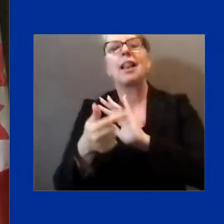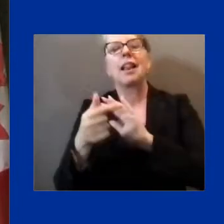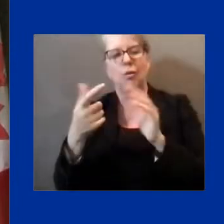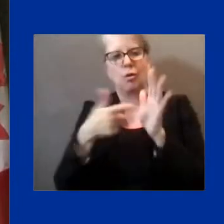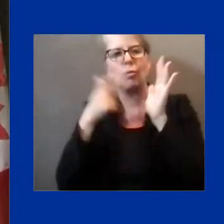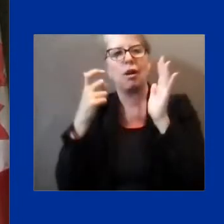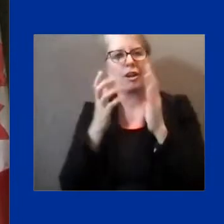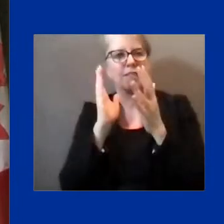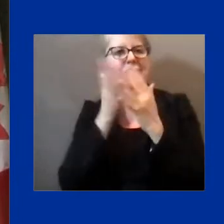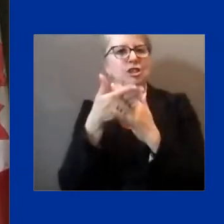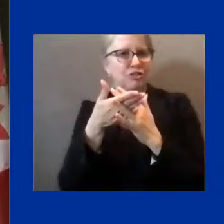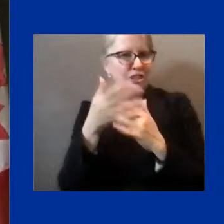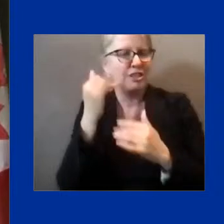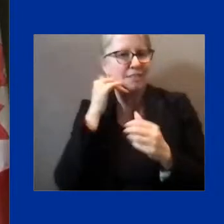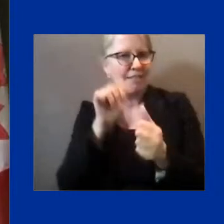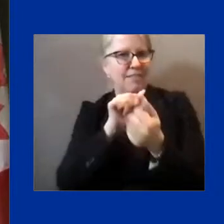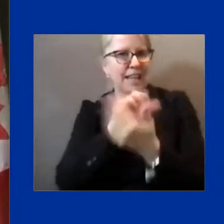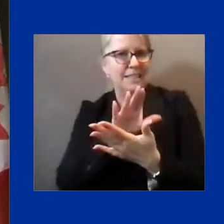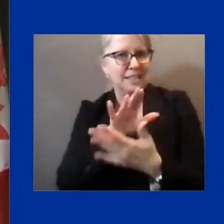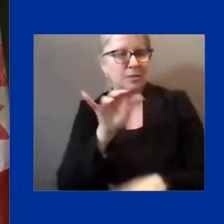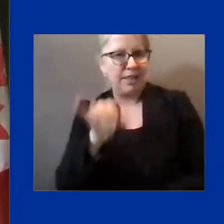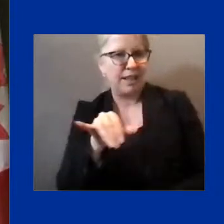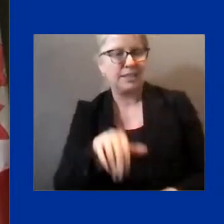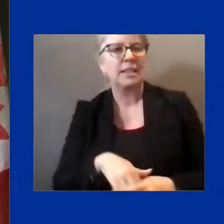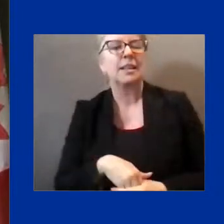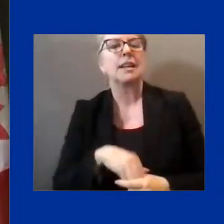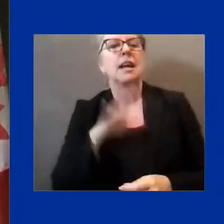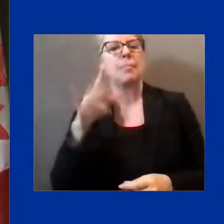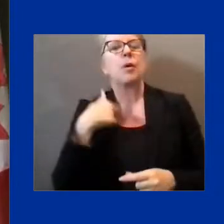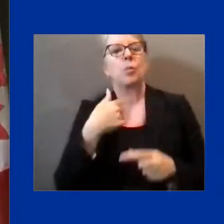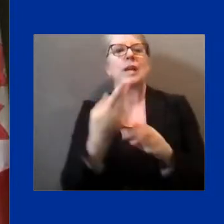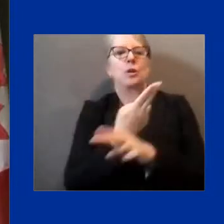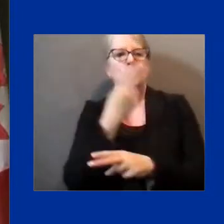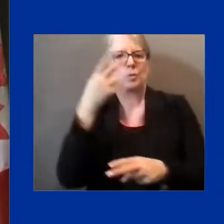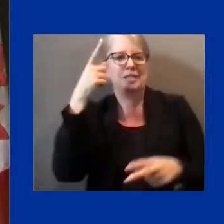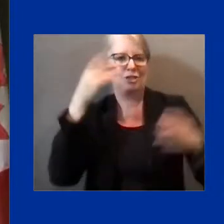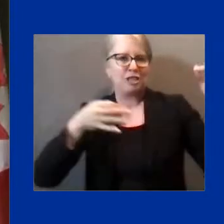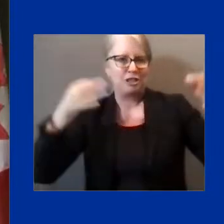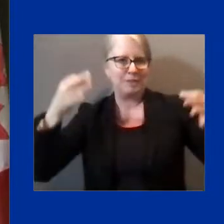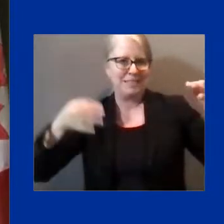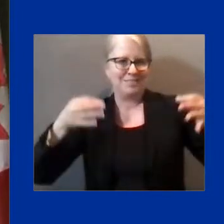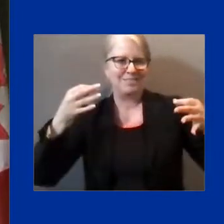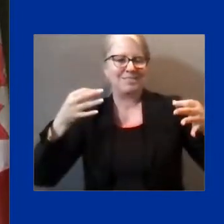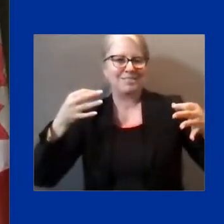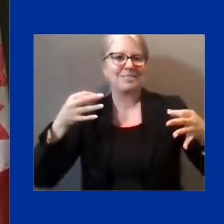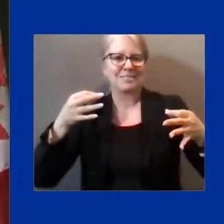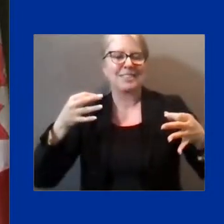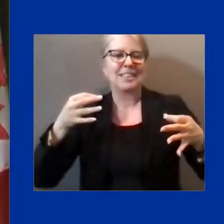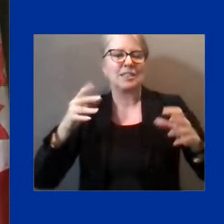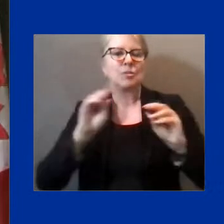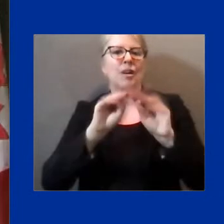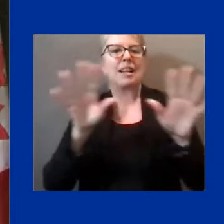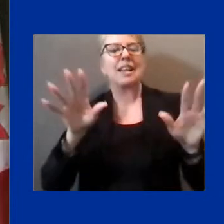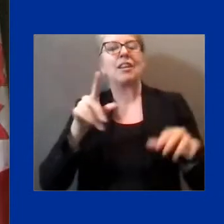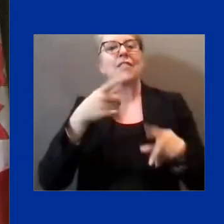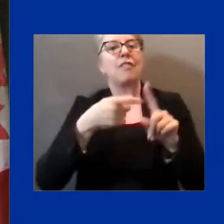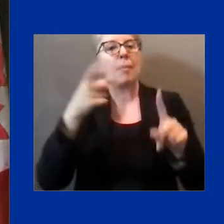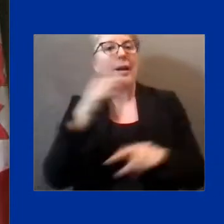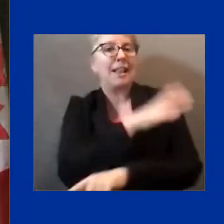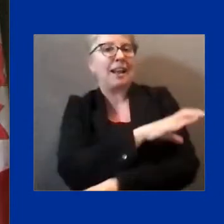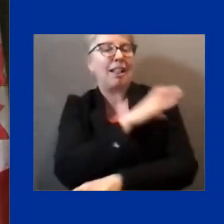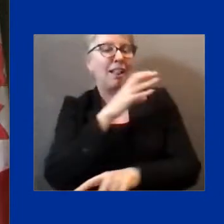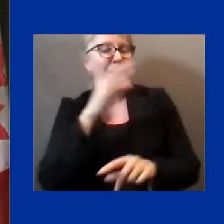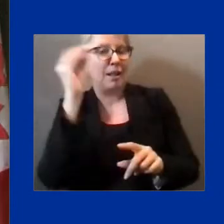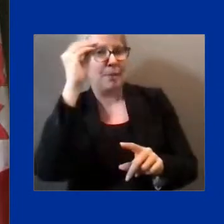if we were faced with that, but we use discretion. But Brent can talk to you more from a clinical perspective, his opinion, how